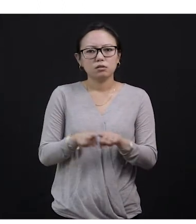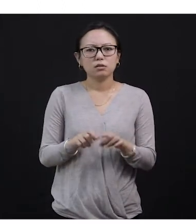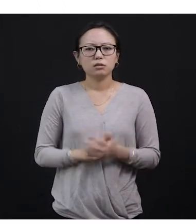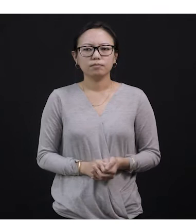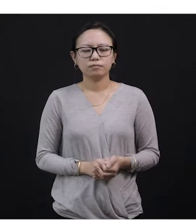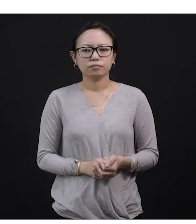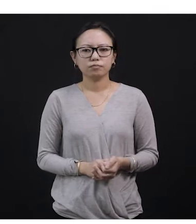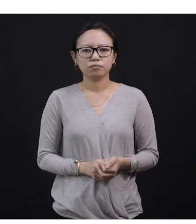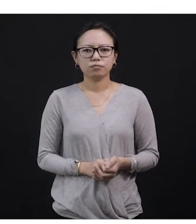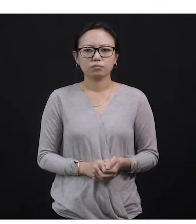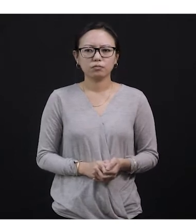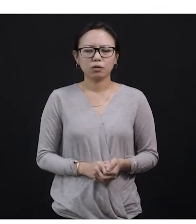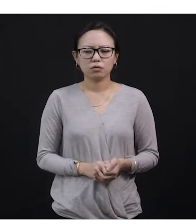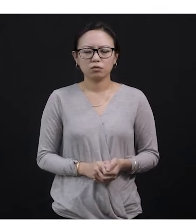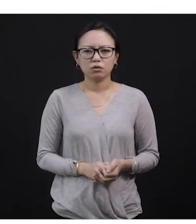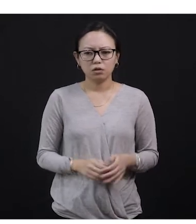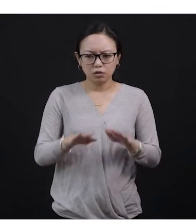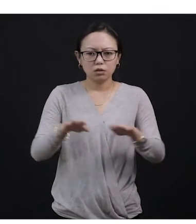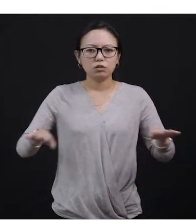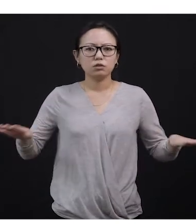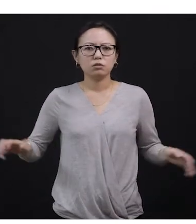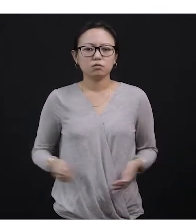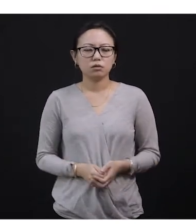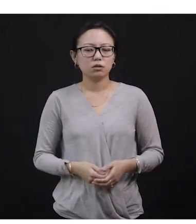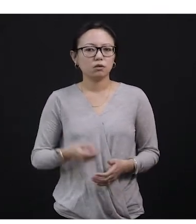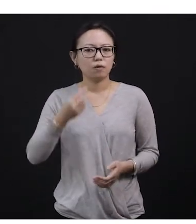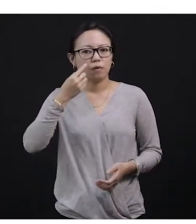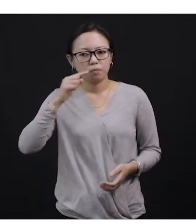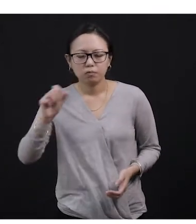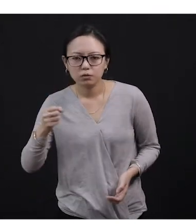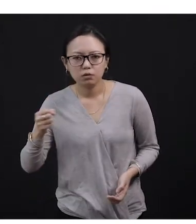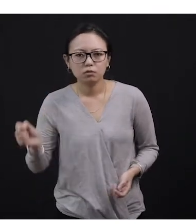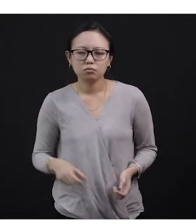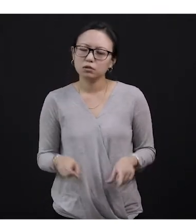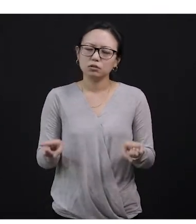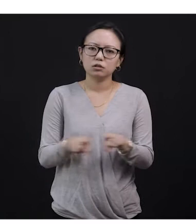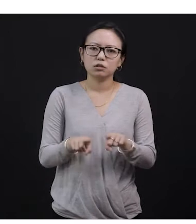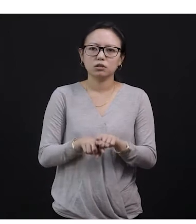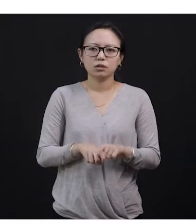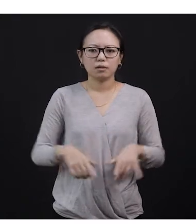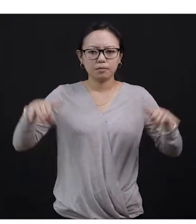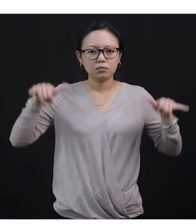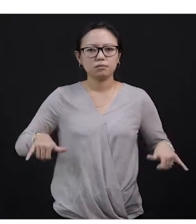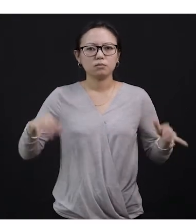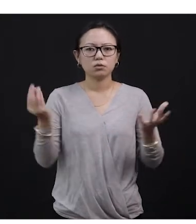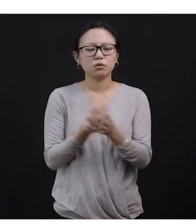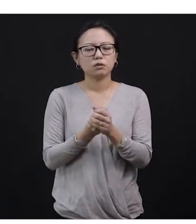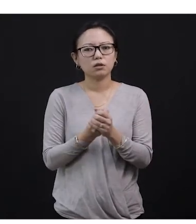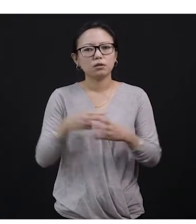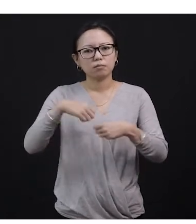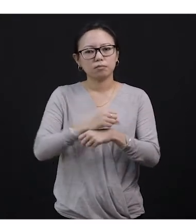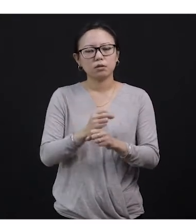one grandparents, they stay in one area and then they became clan. Now these clans were